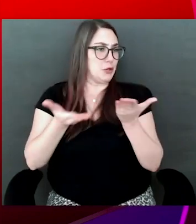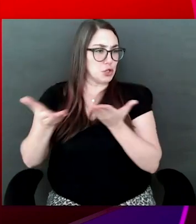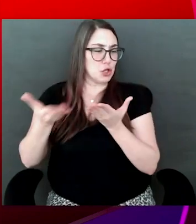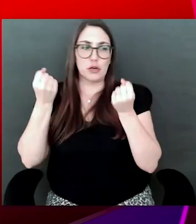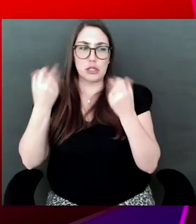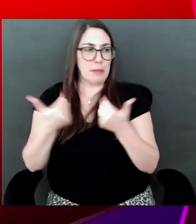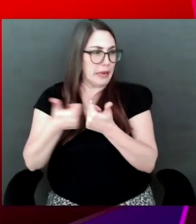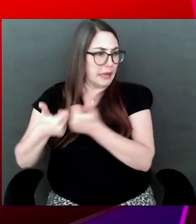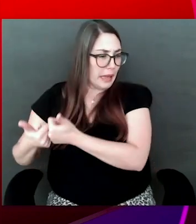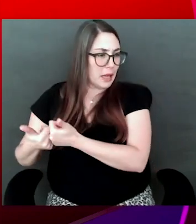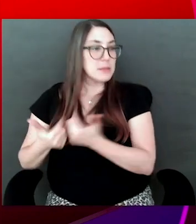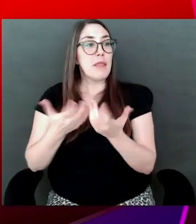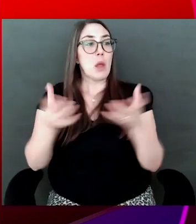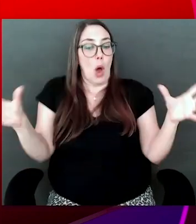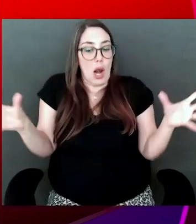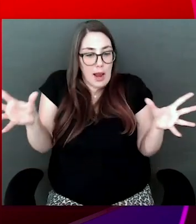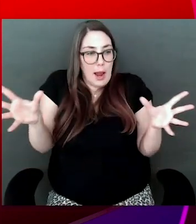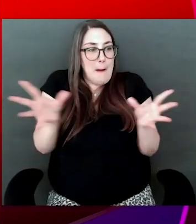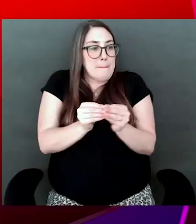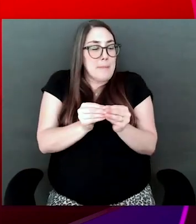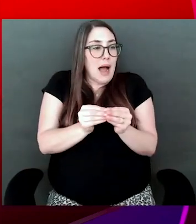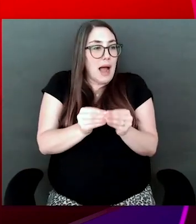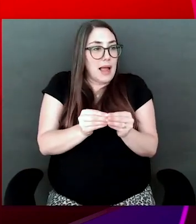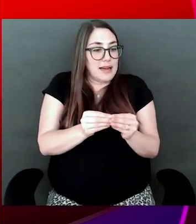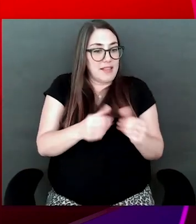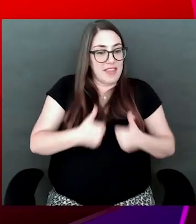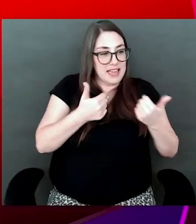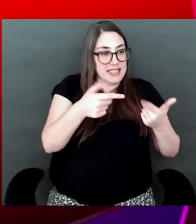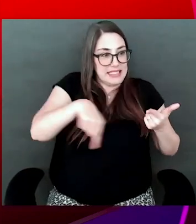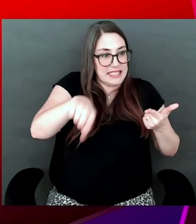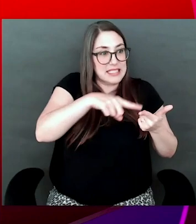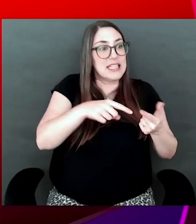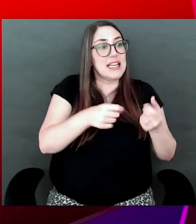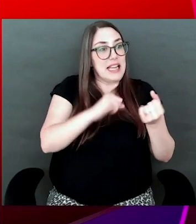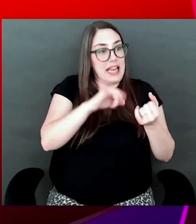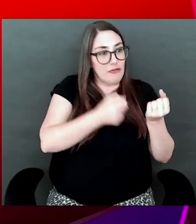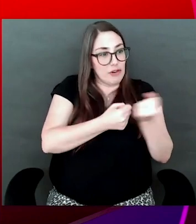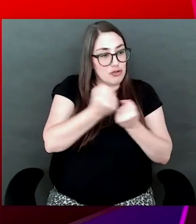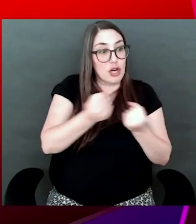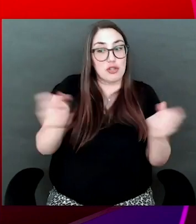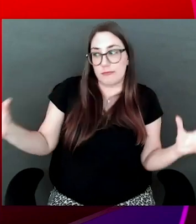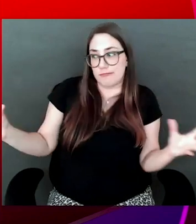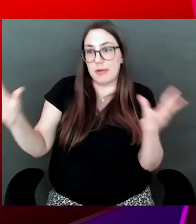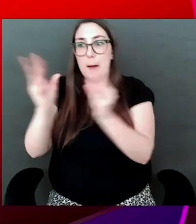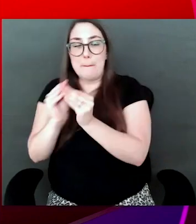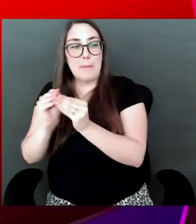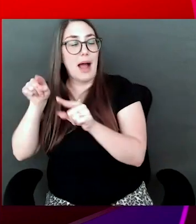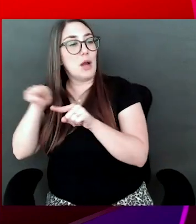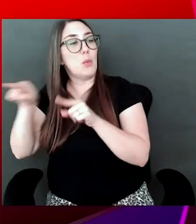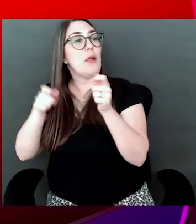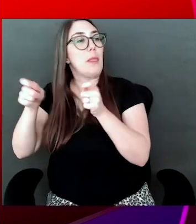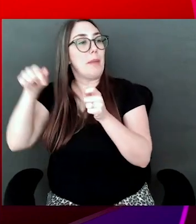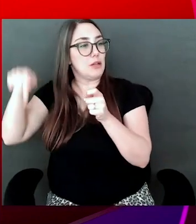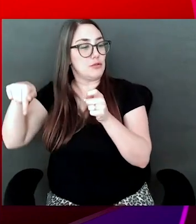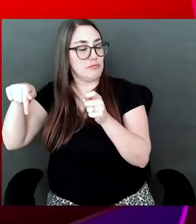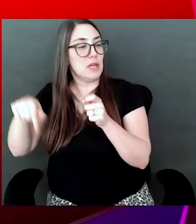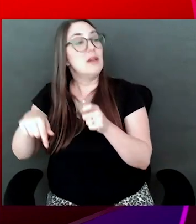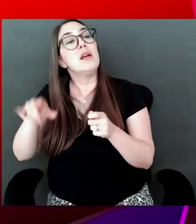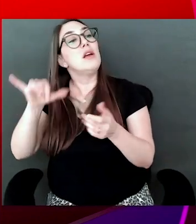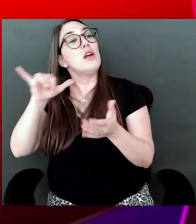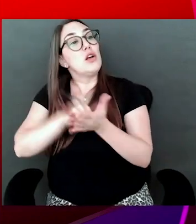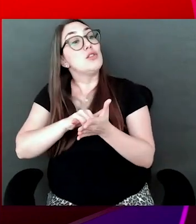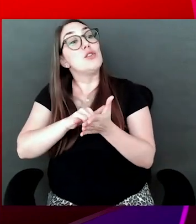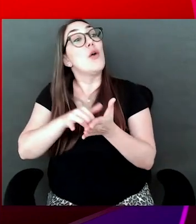they would like to combine that existing infrastructure with the managed locations that we provide with GameLift. So that's one use case for GameLift